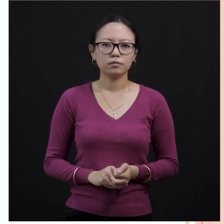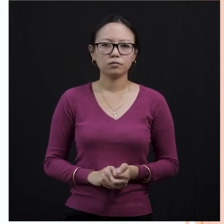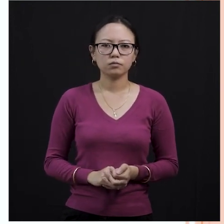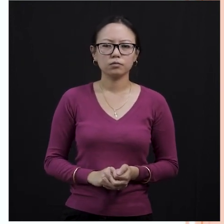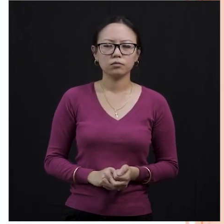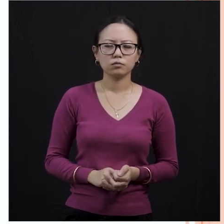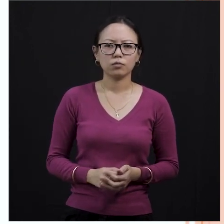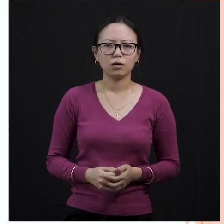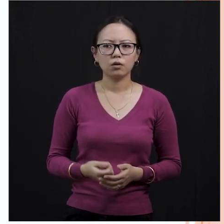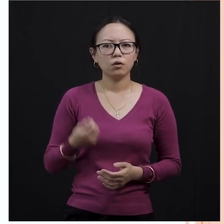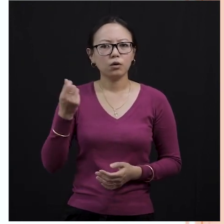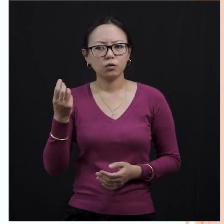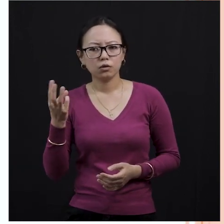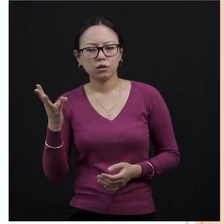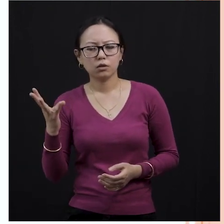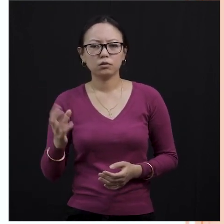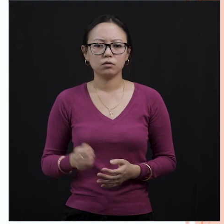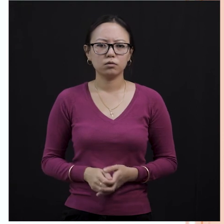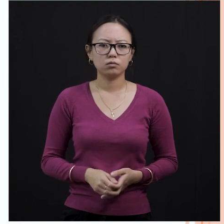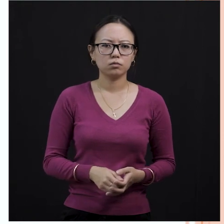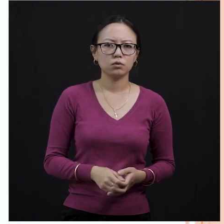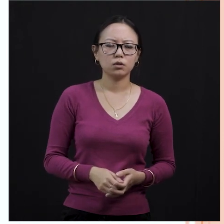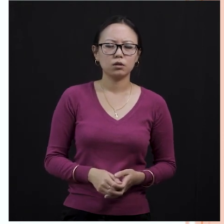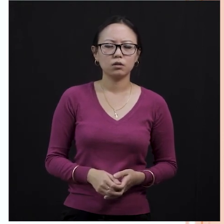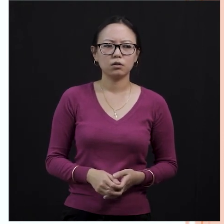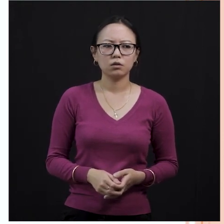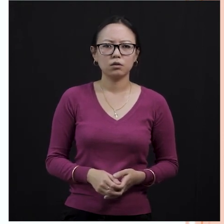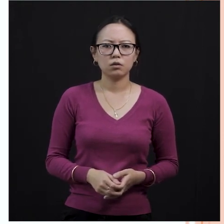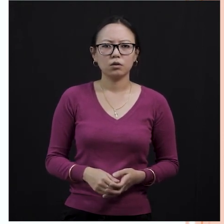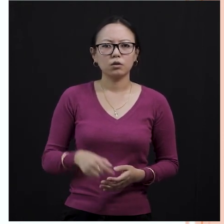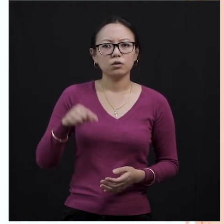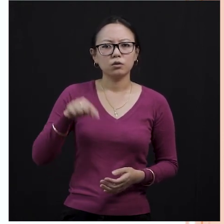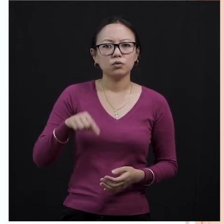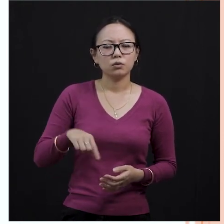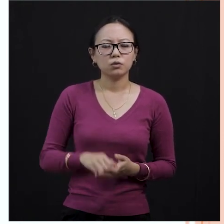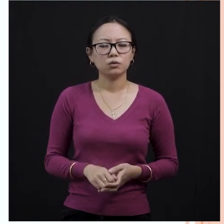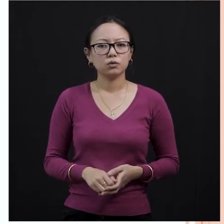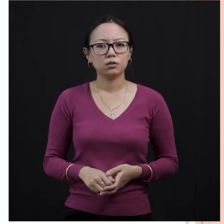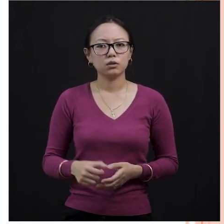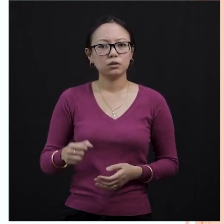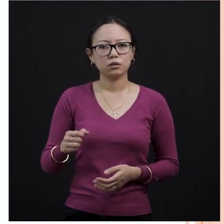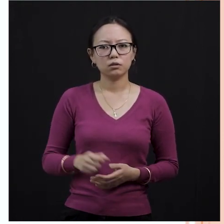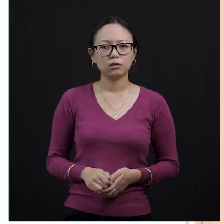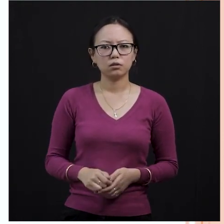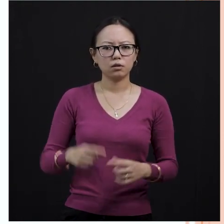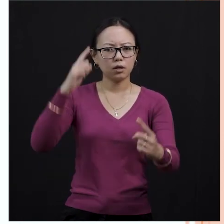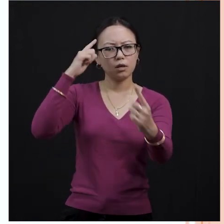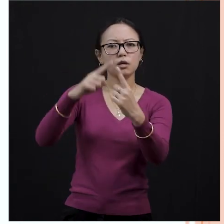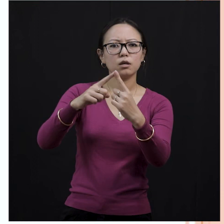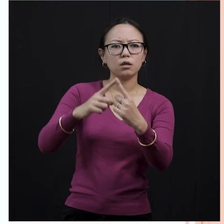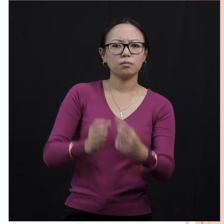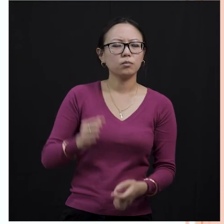till the number of objects is reached. Okay? So today, our aim was to understand how to count